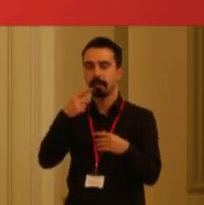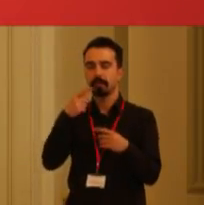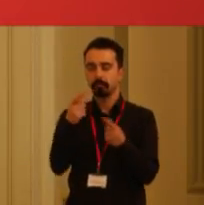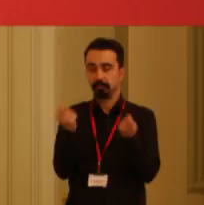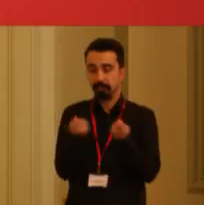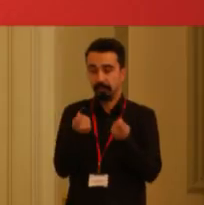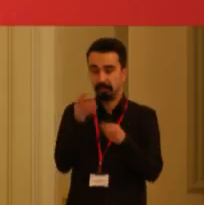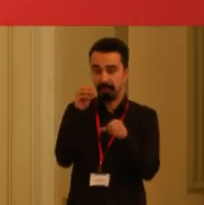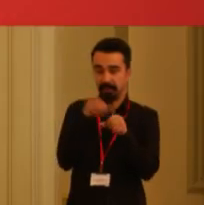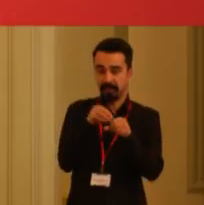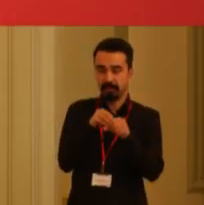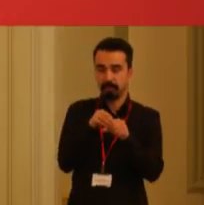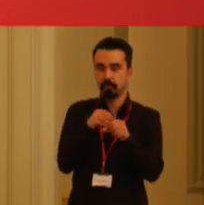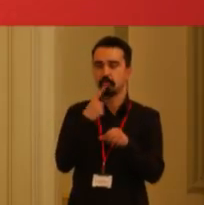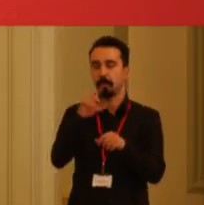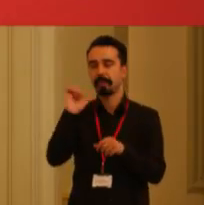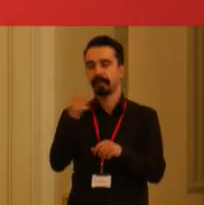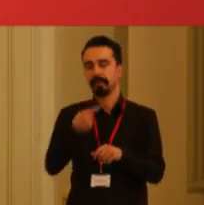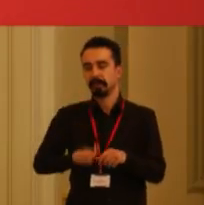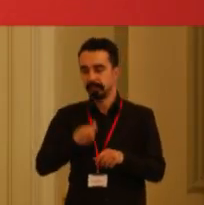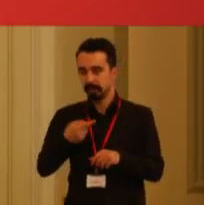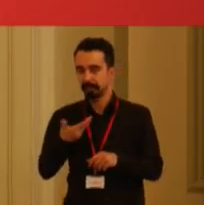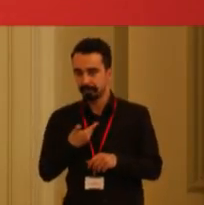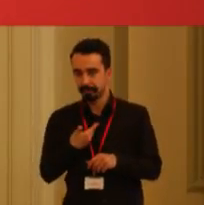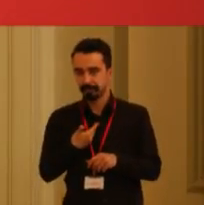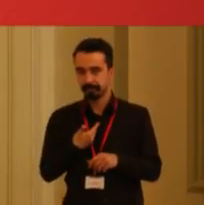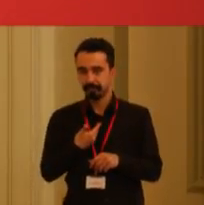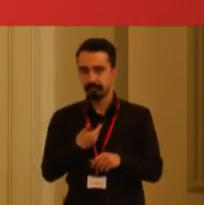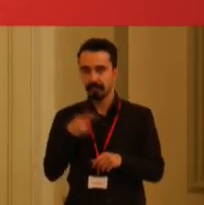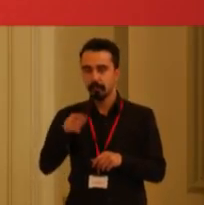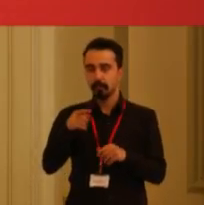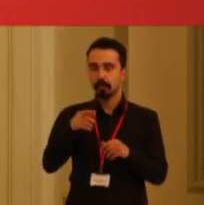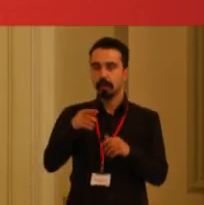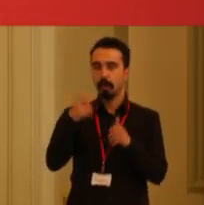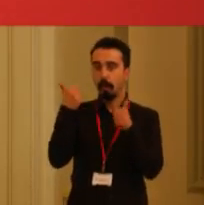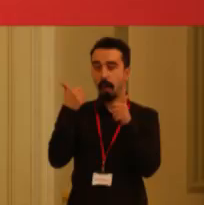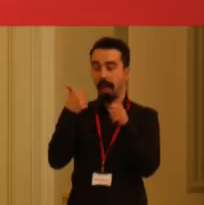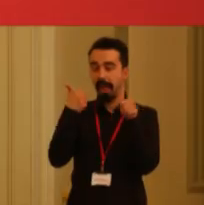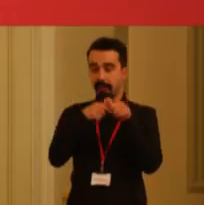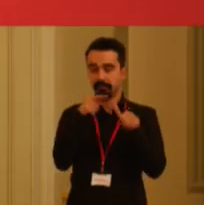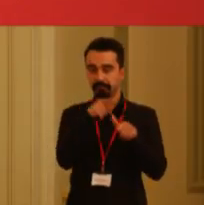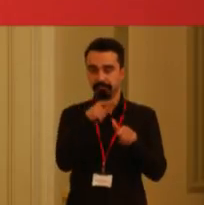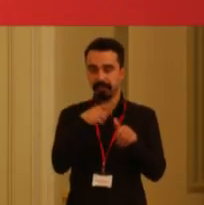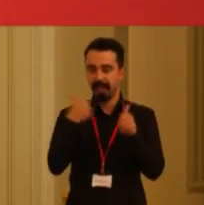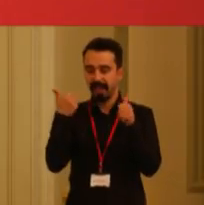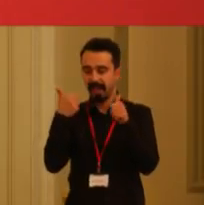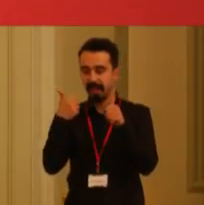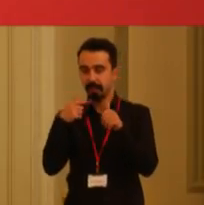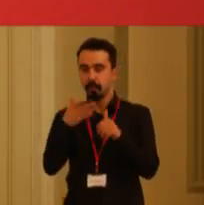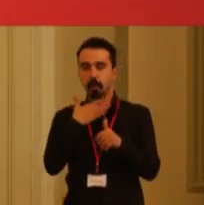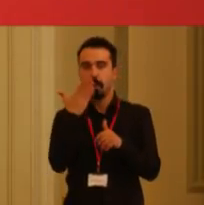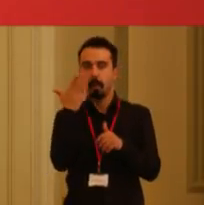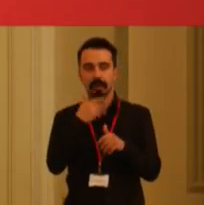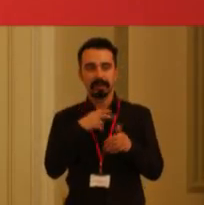run connections. And so there you go. It has been very useful. And this thing about marriage, the husband